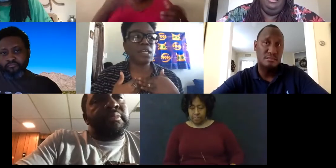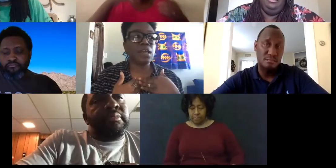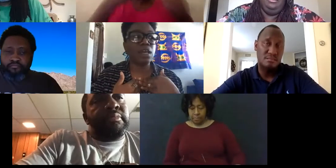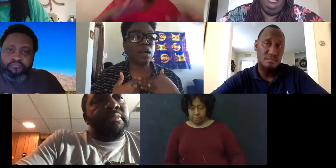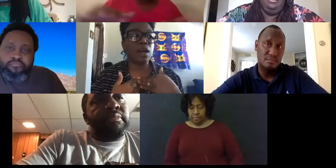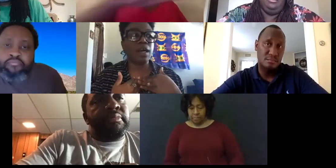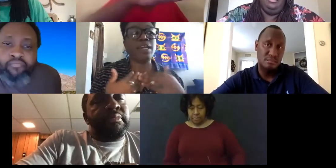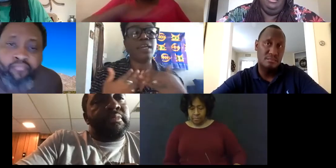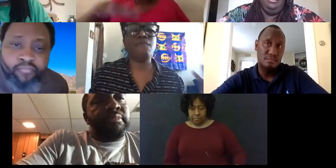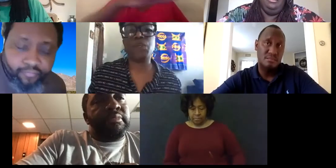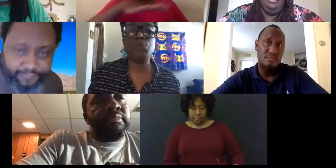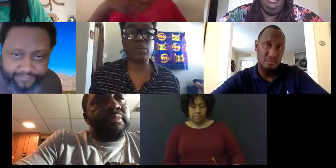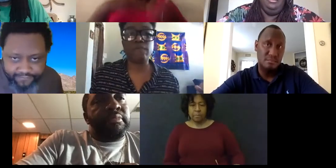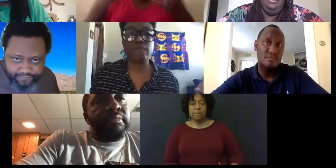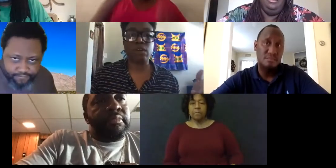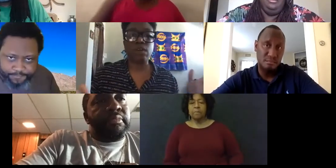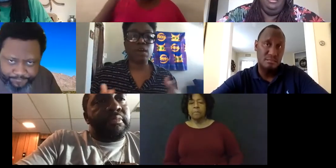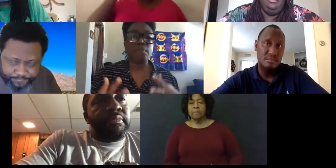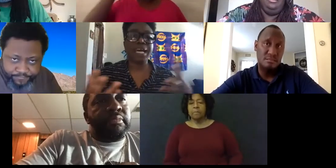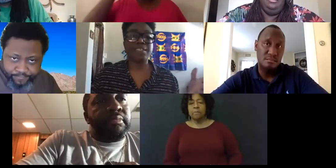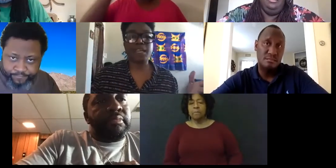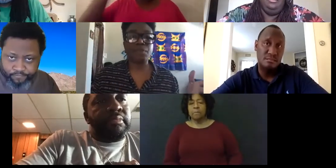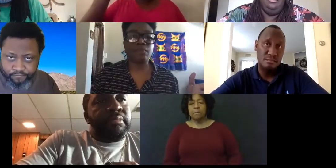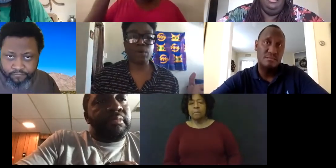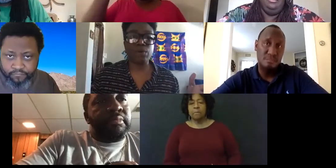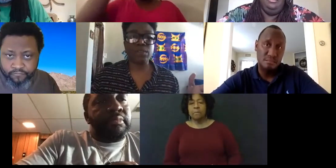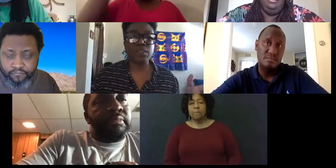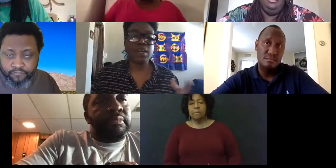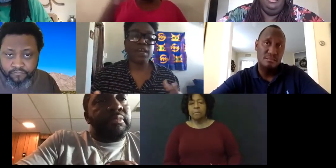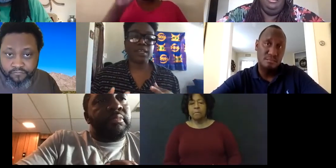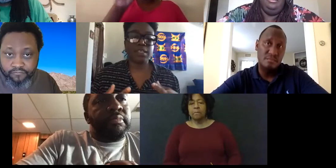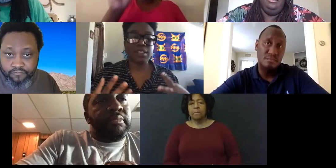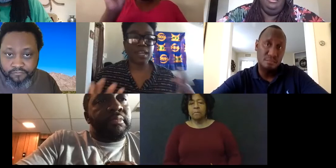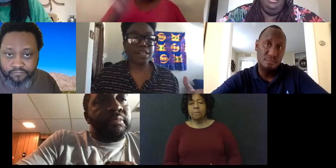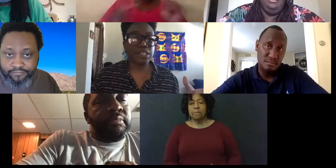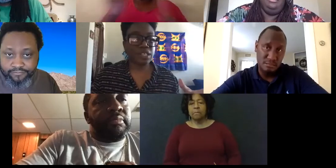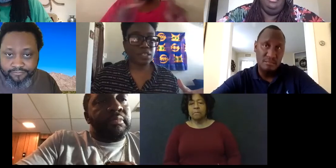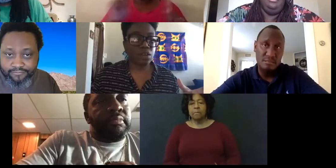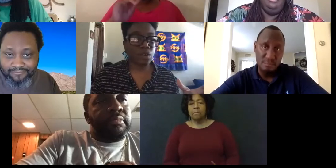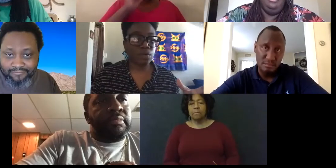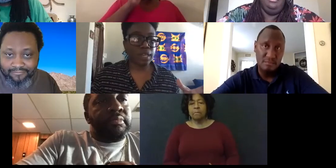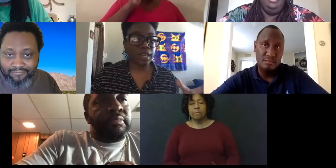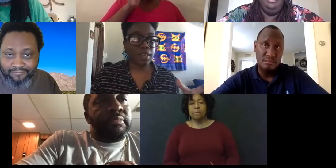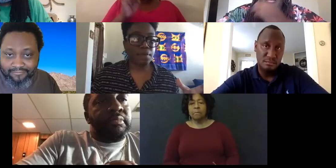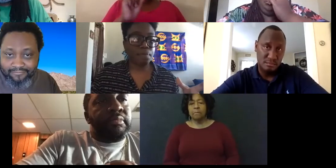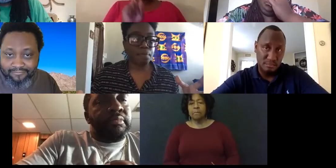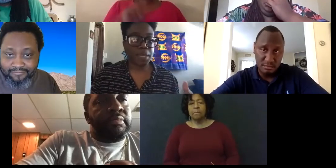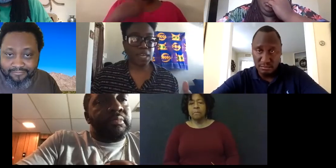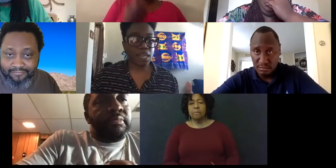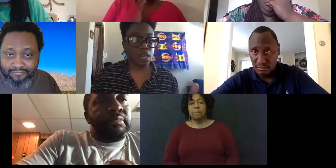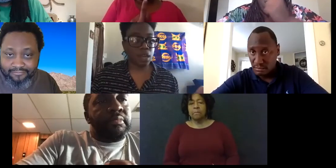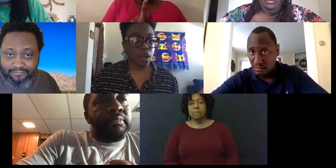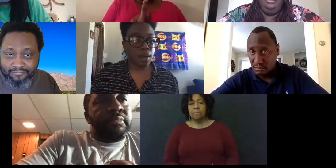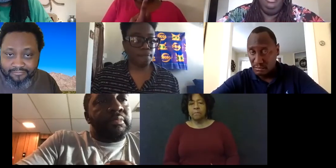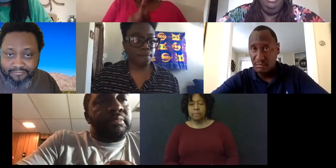see in a future for Black disabled folks is to not just only be